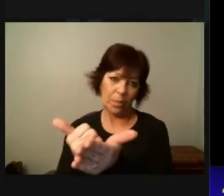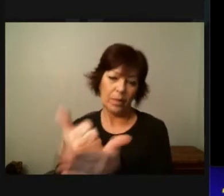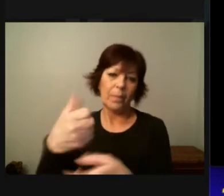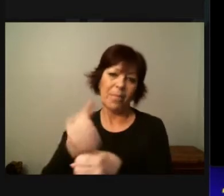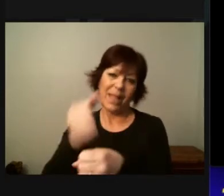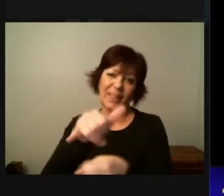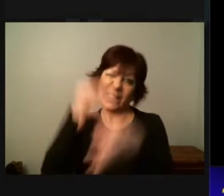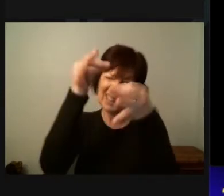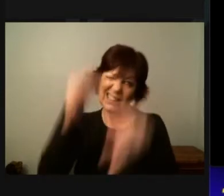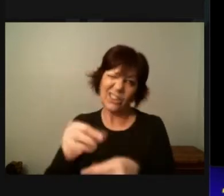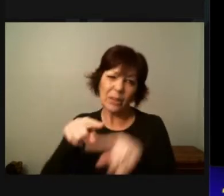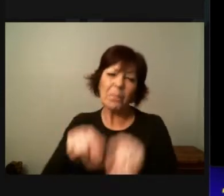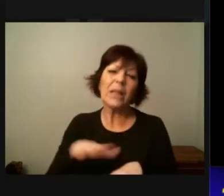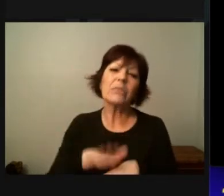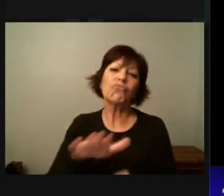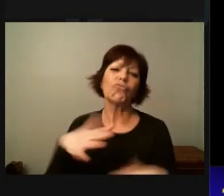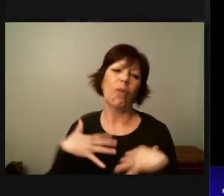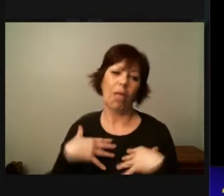decision.